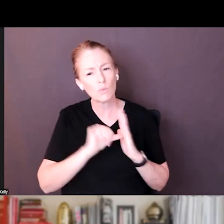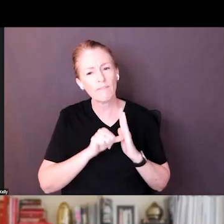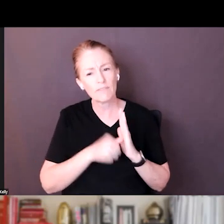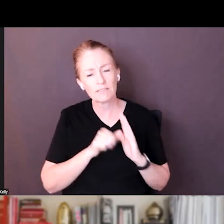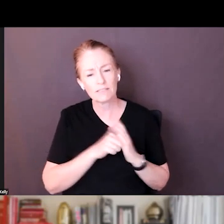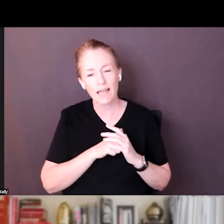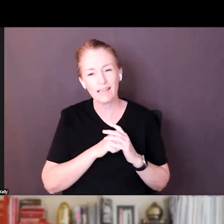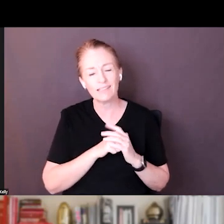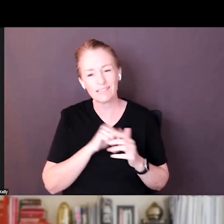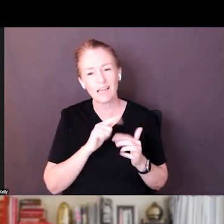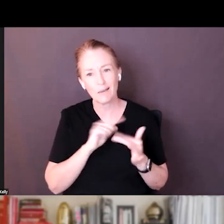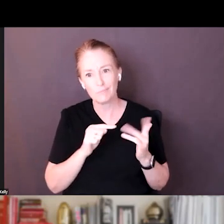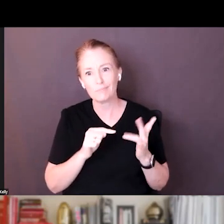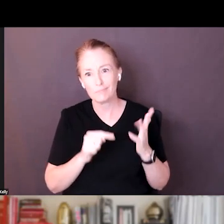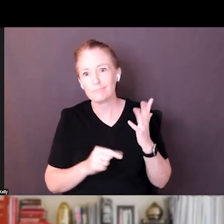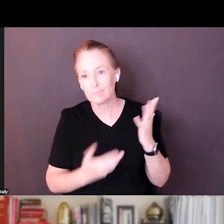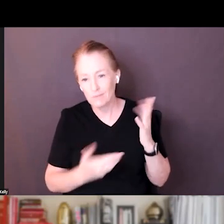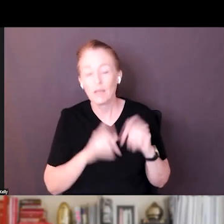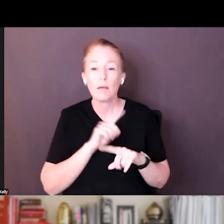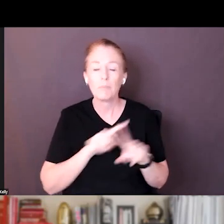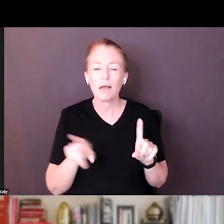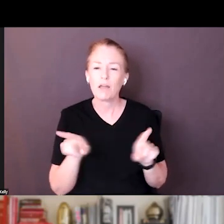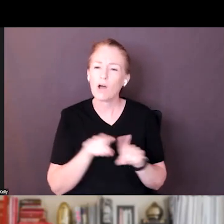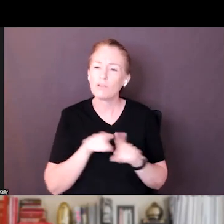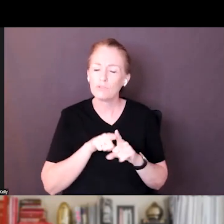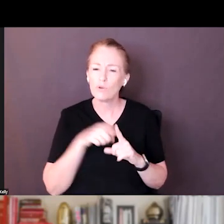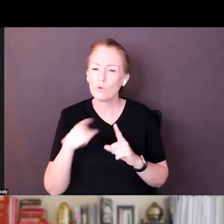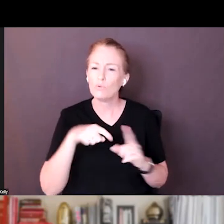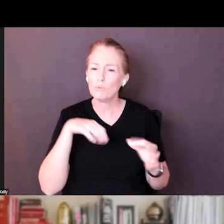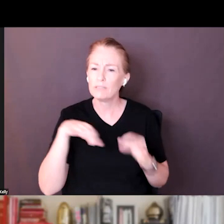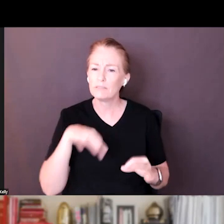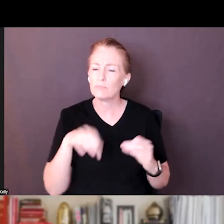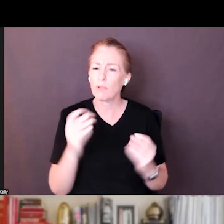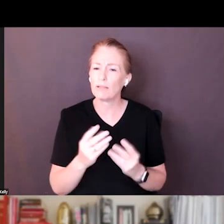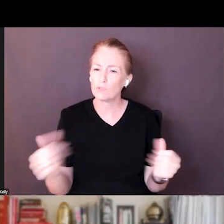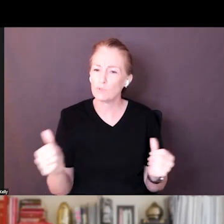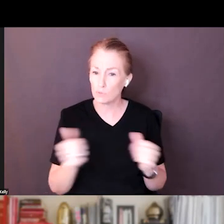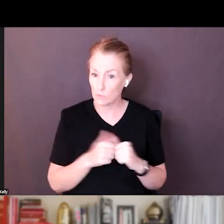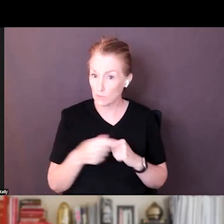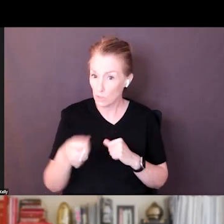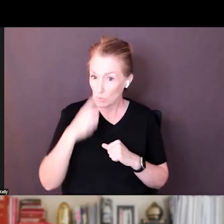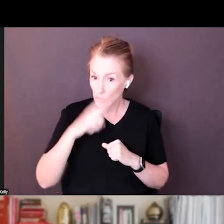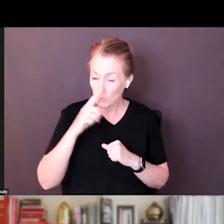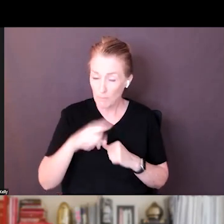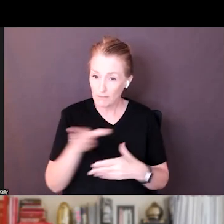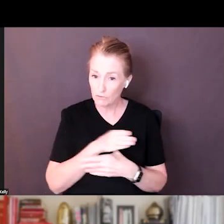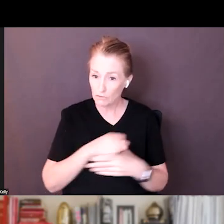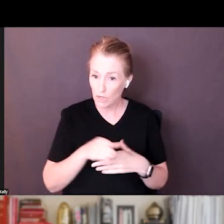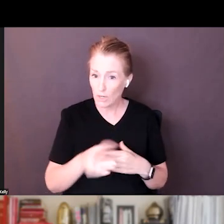you also talk about solutions. If you wouldn't mind sharing one possible solution that you've thought